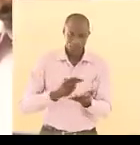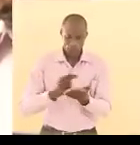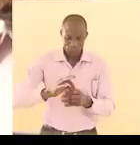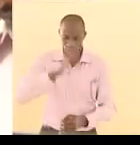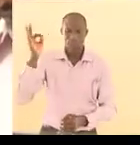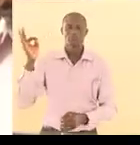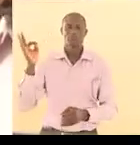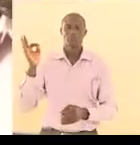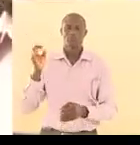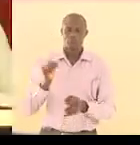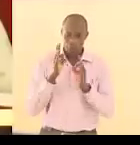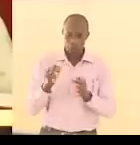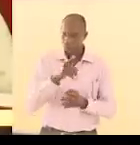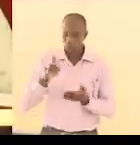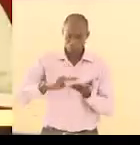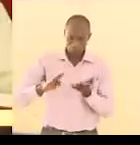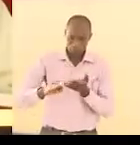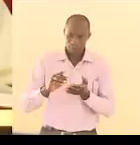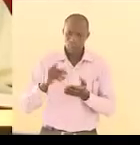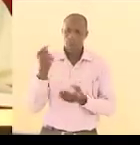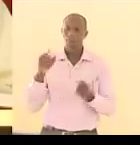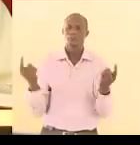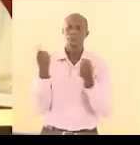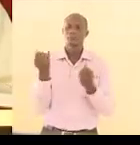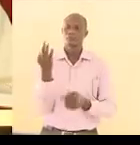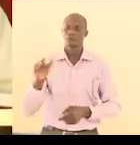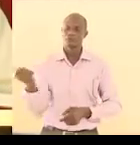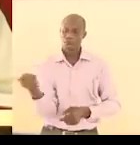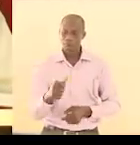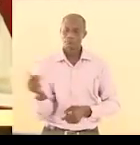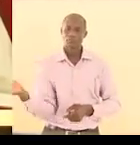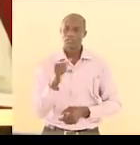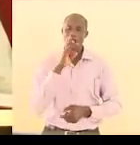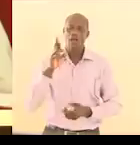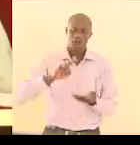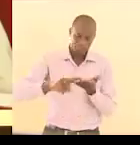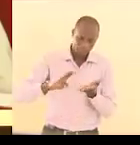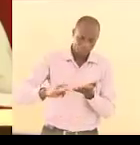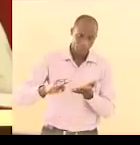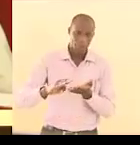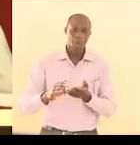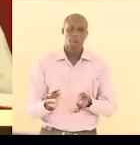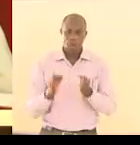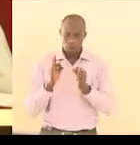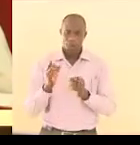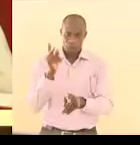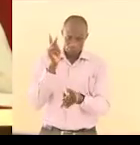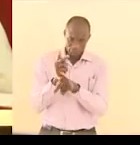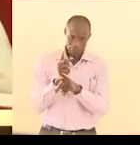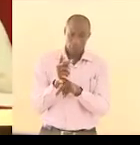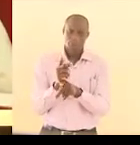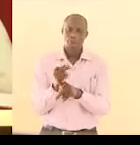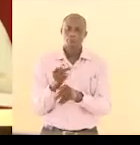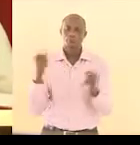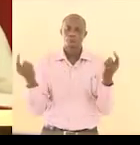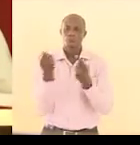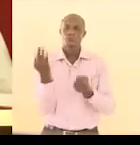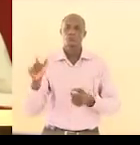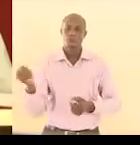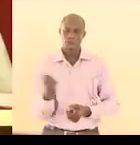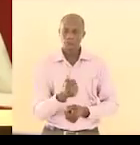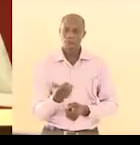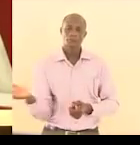the Holy Spirit. If you forgive the sins of any, they are forgiven. If you retain the sins of